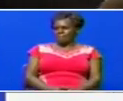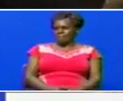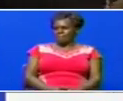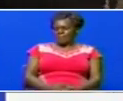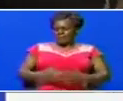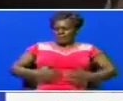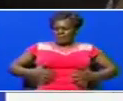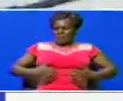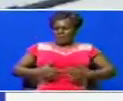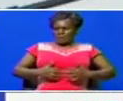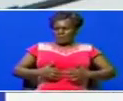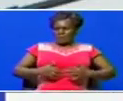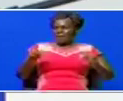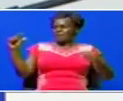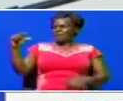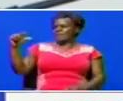Garissa,